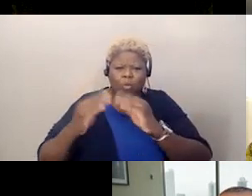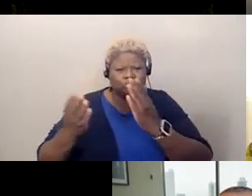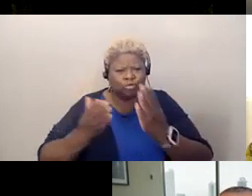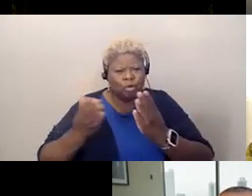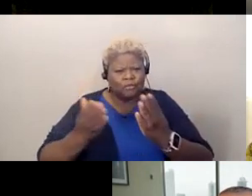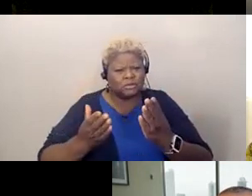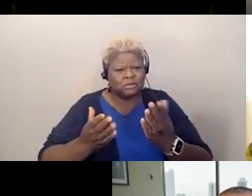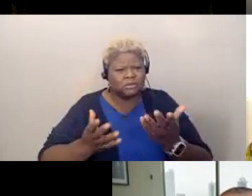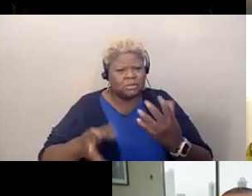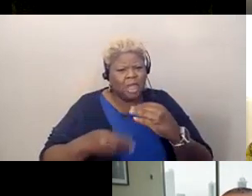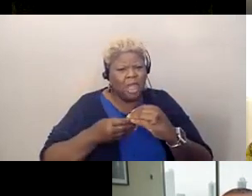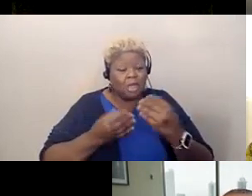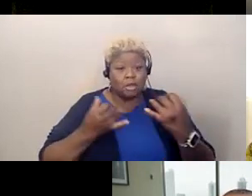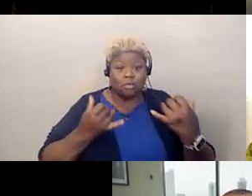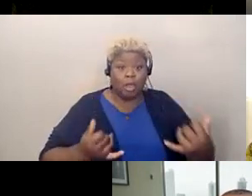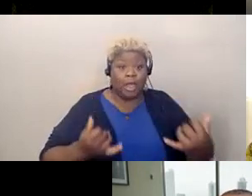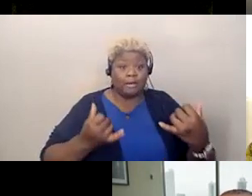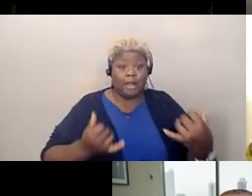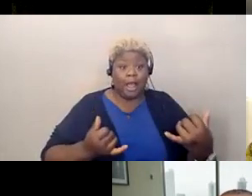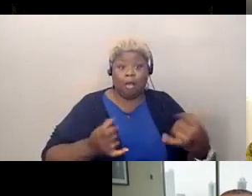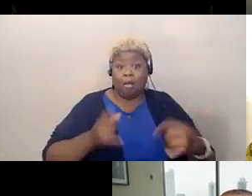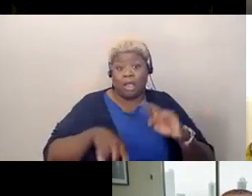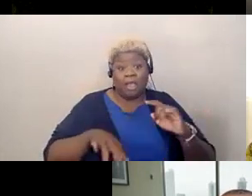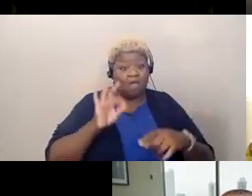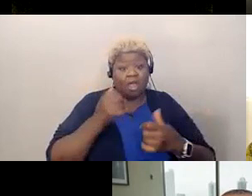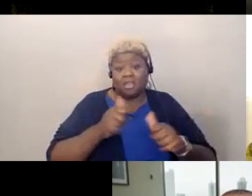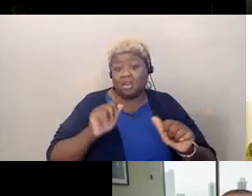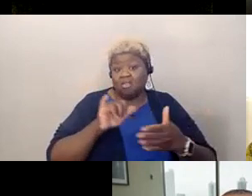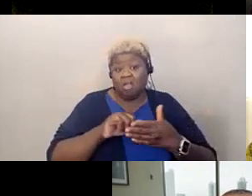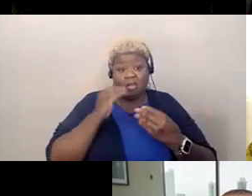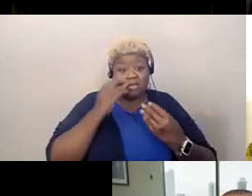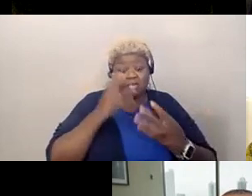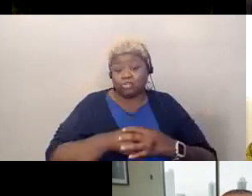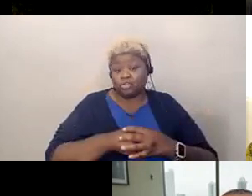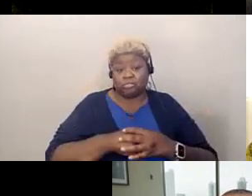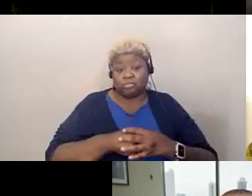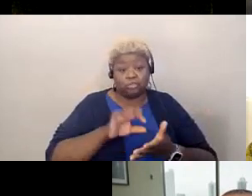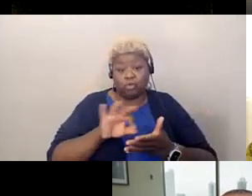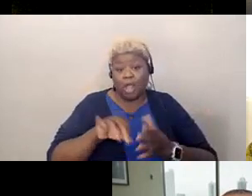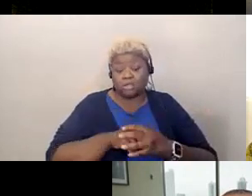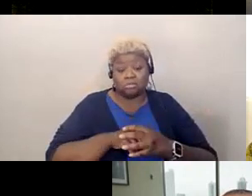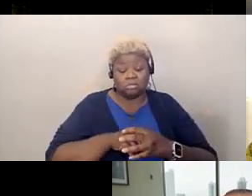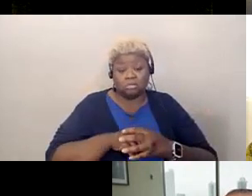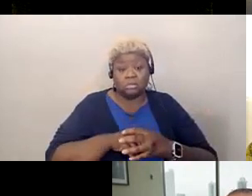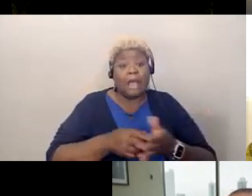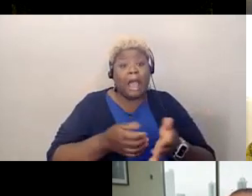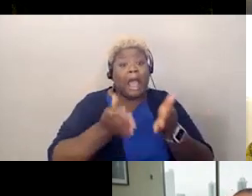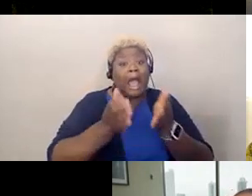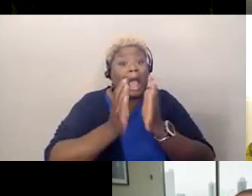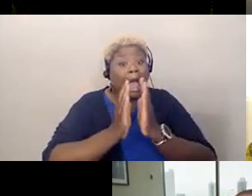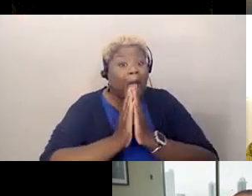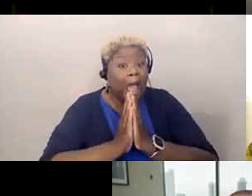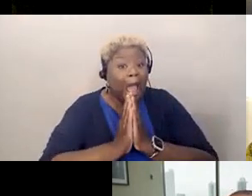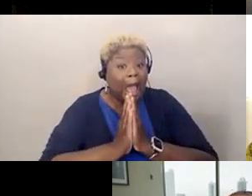services to be added? Right now, I can't find any of that data being tracked because when I ask for it, it can't